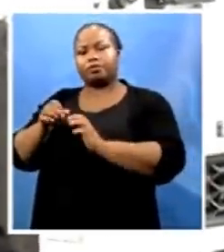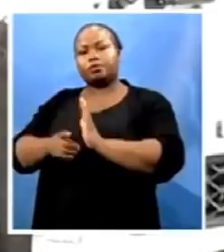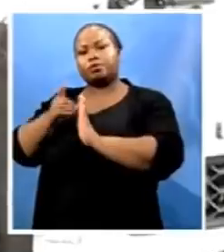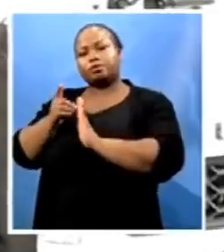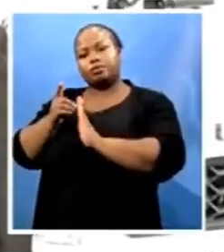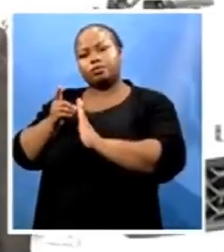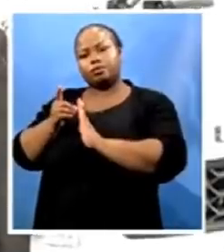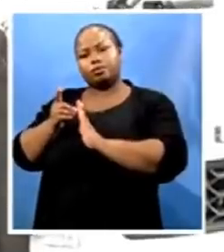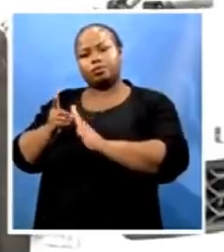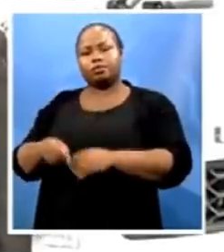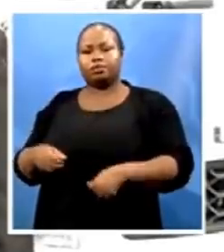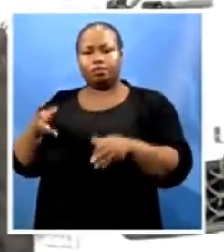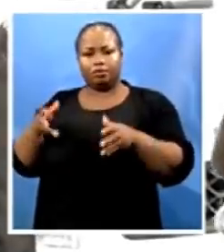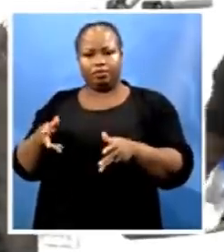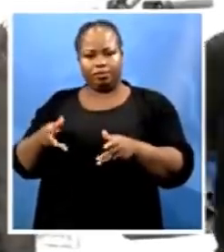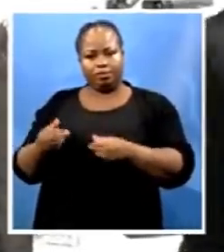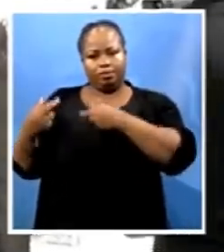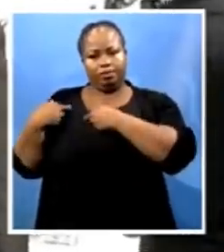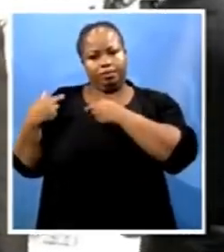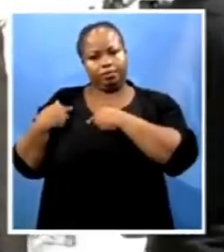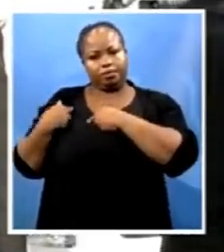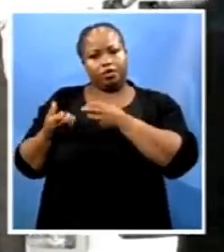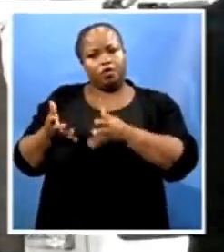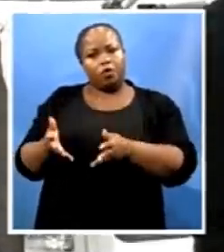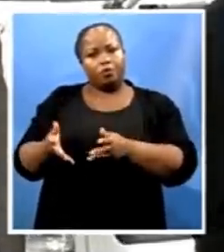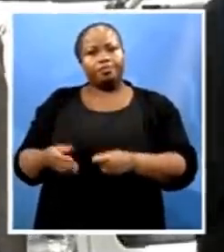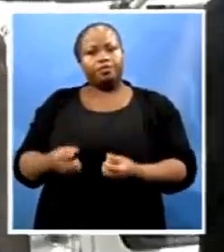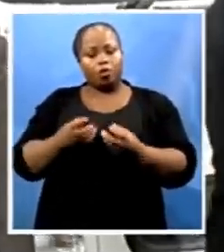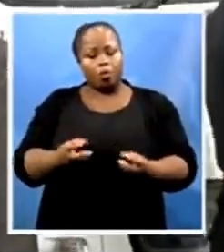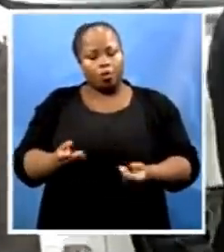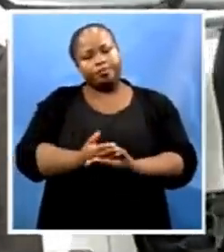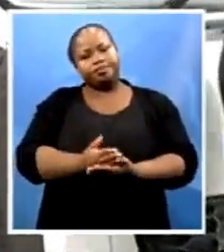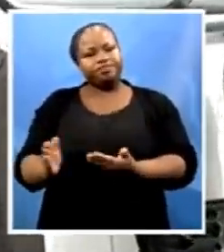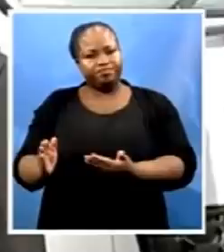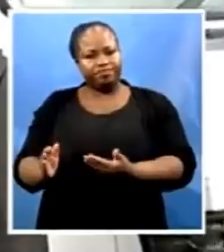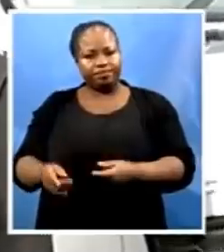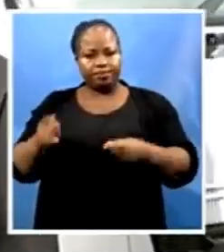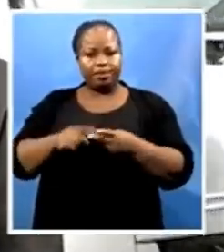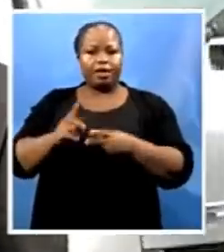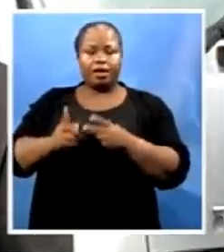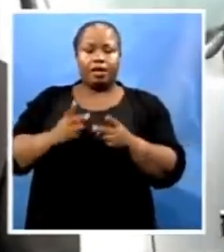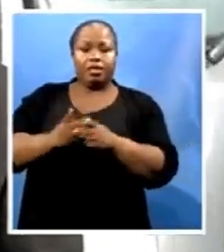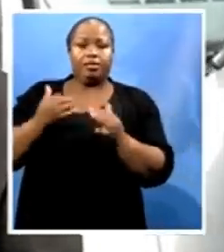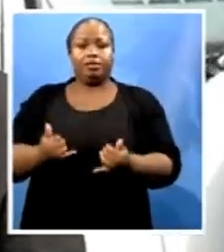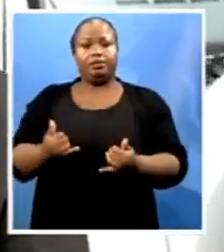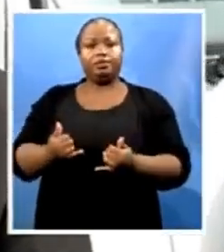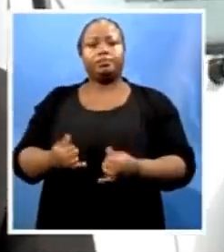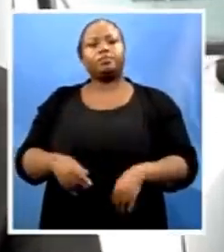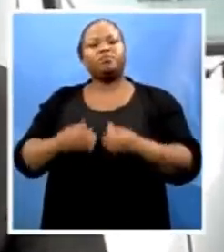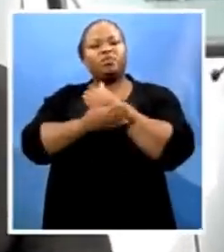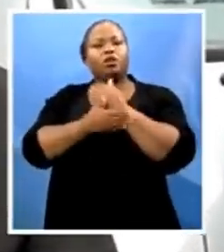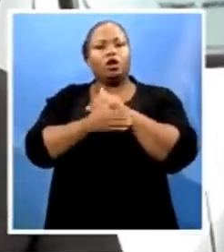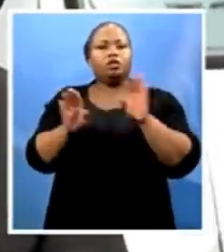responsible for poverty alleviation, and in this instance with the lockdown that we are experiencing as a result